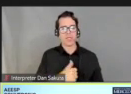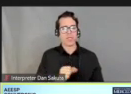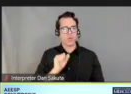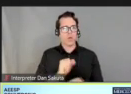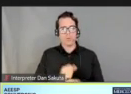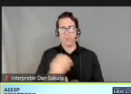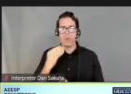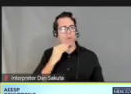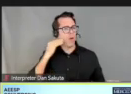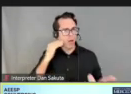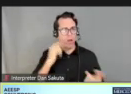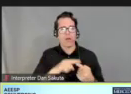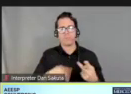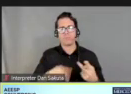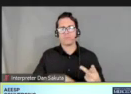homes, we work in